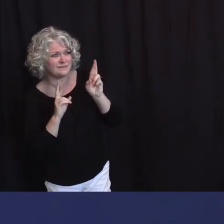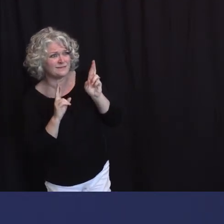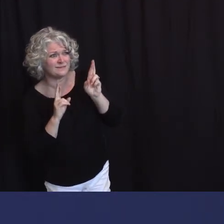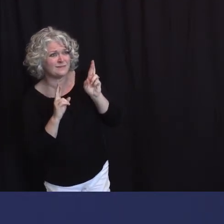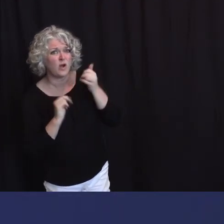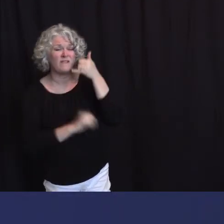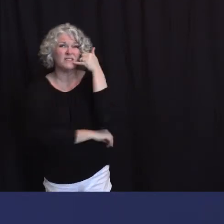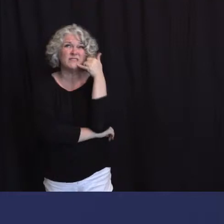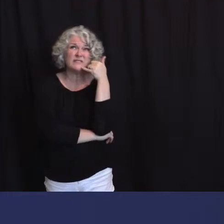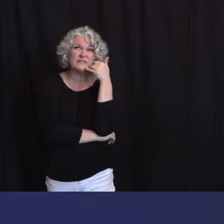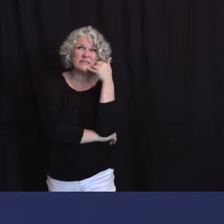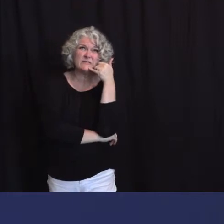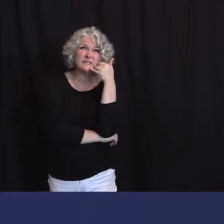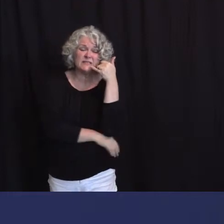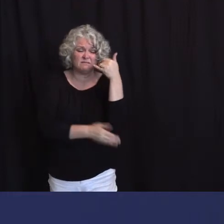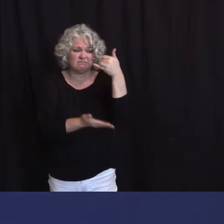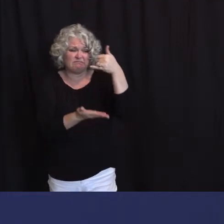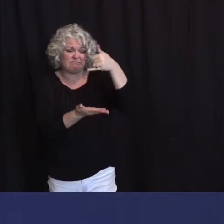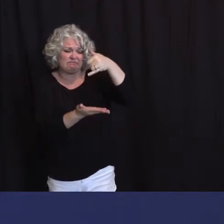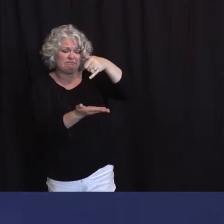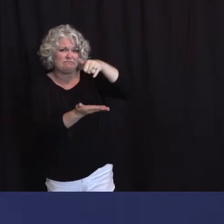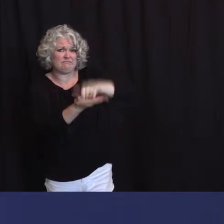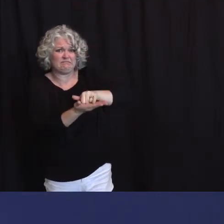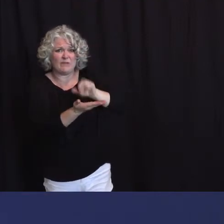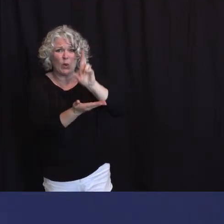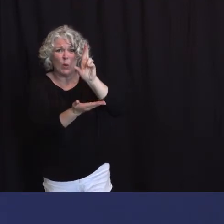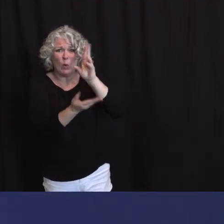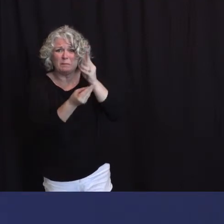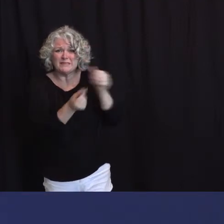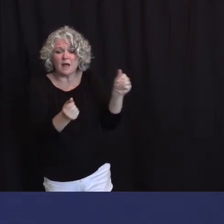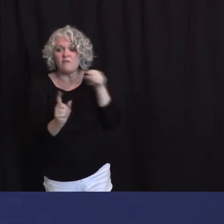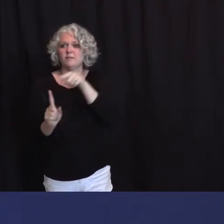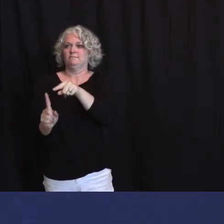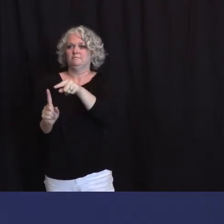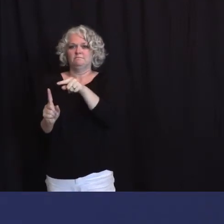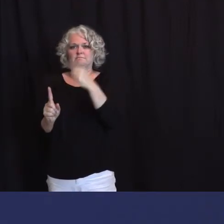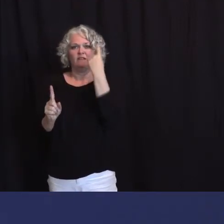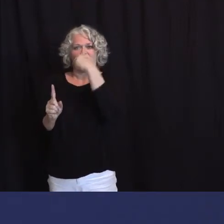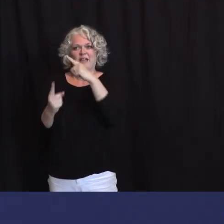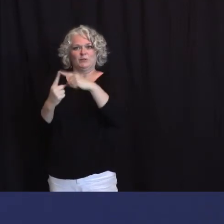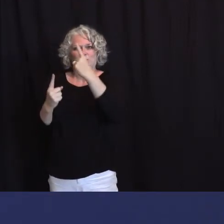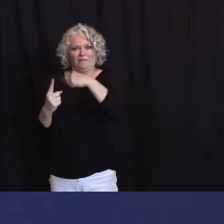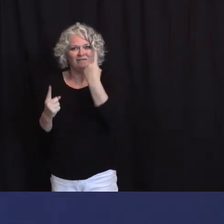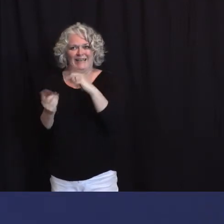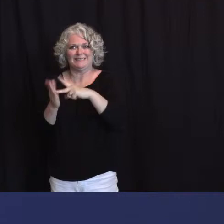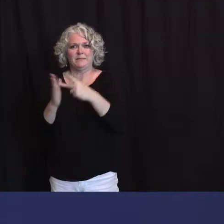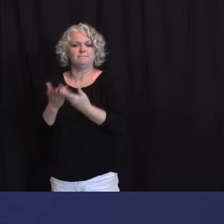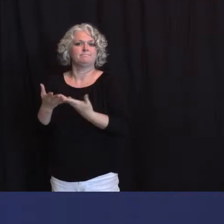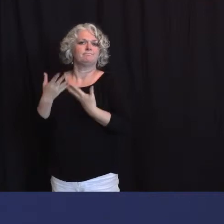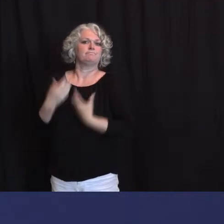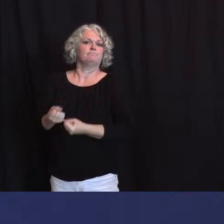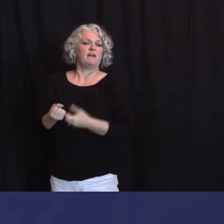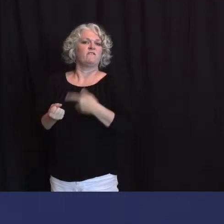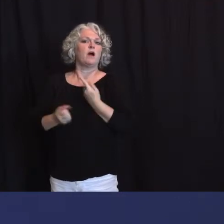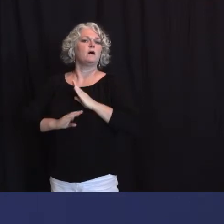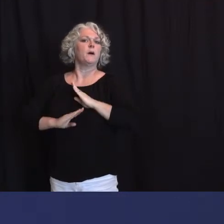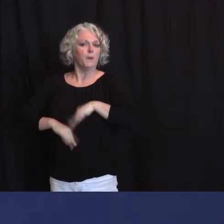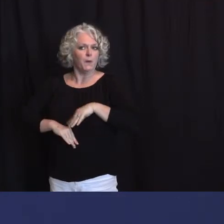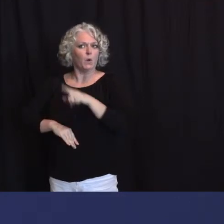gives people some sense of security. And again, we'll get back to that. I would guess sooner than